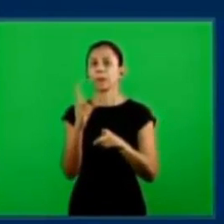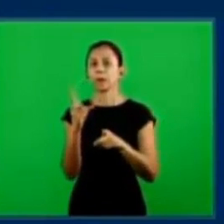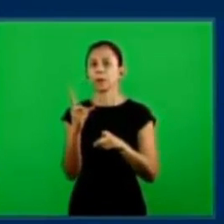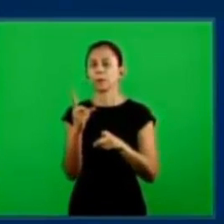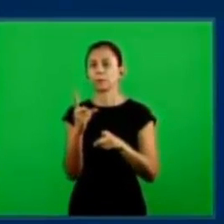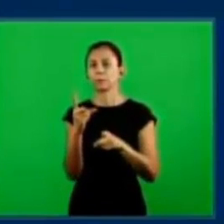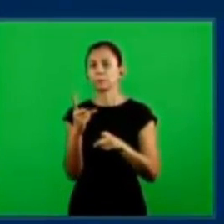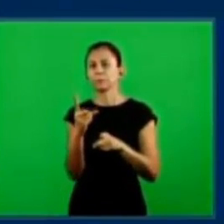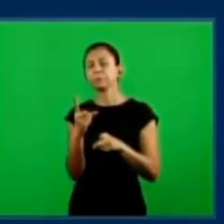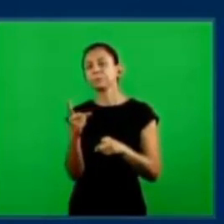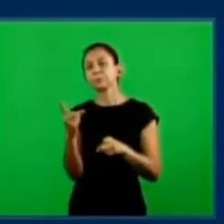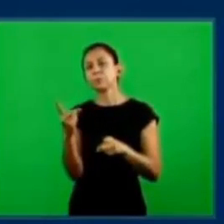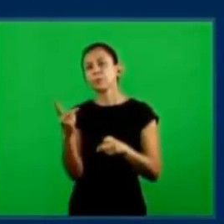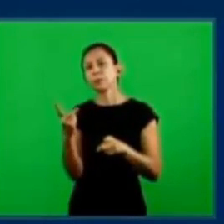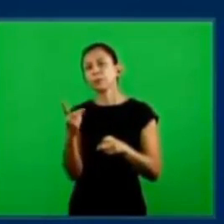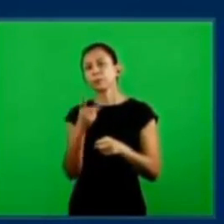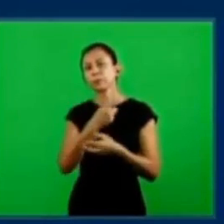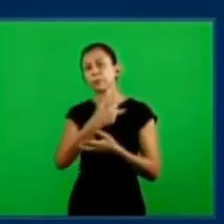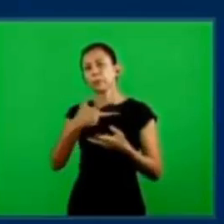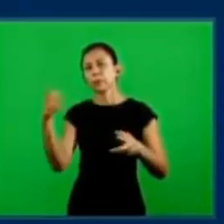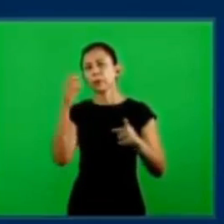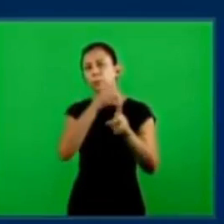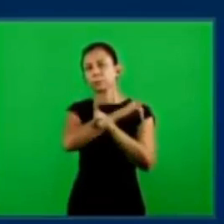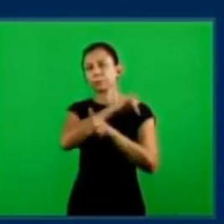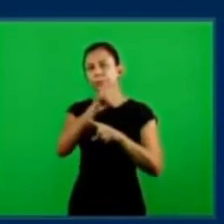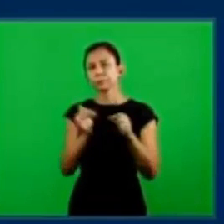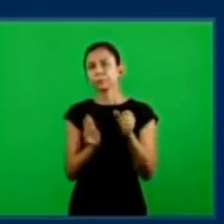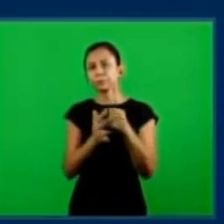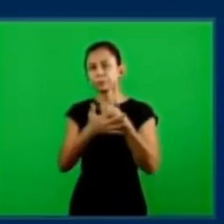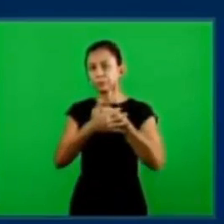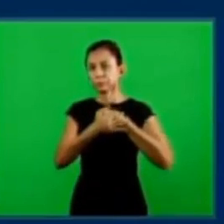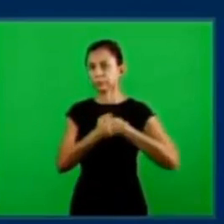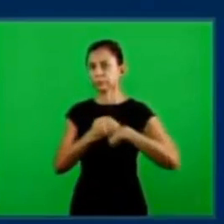encounters, find